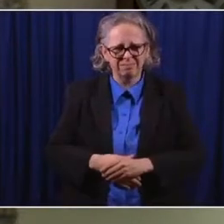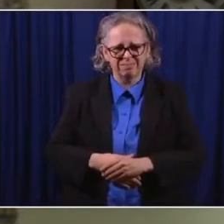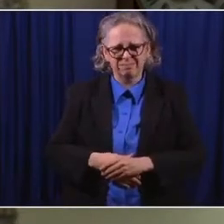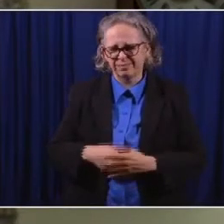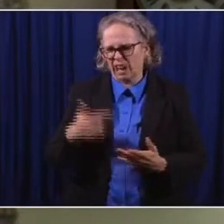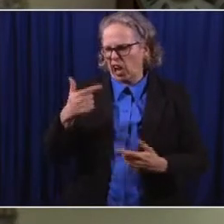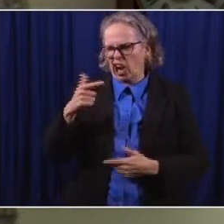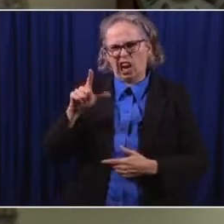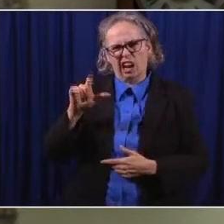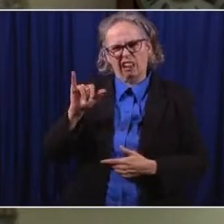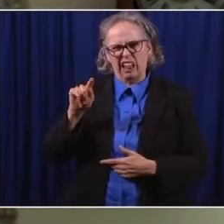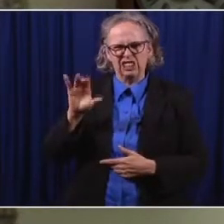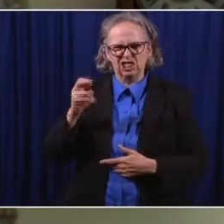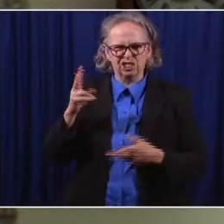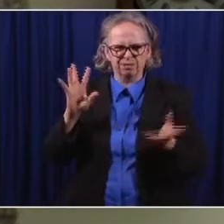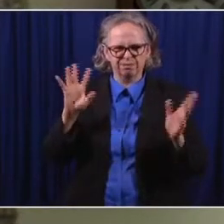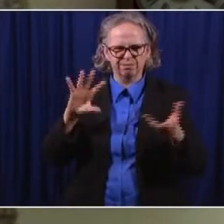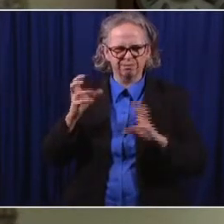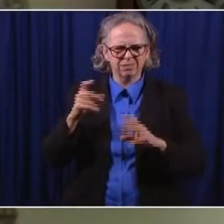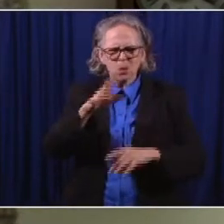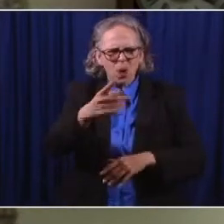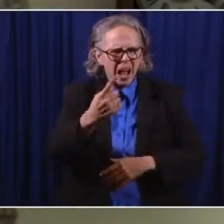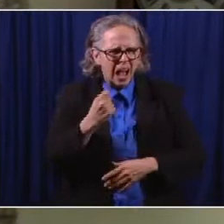school's obligation to report,